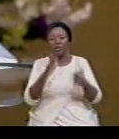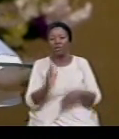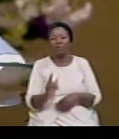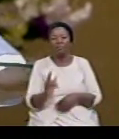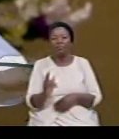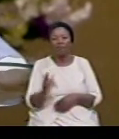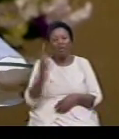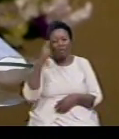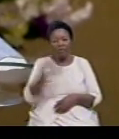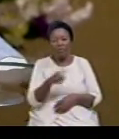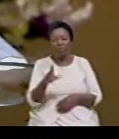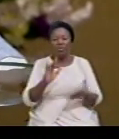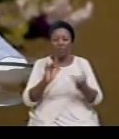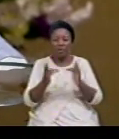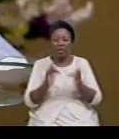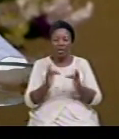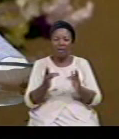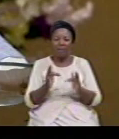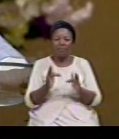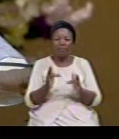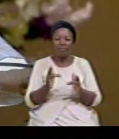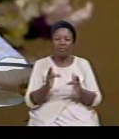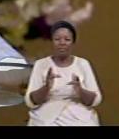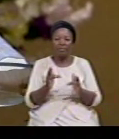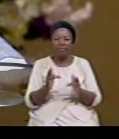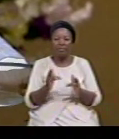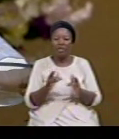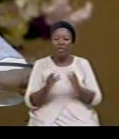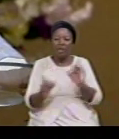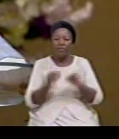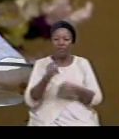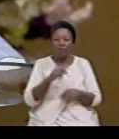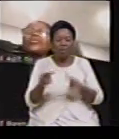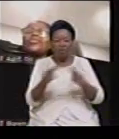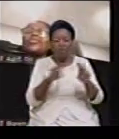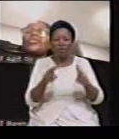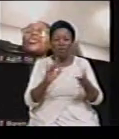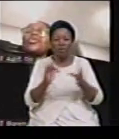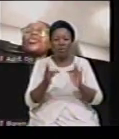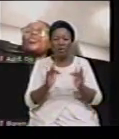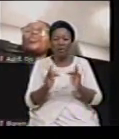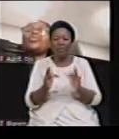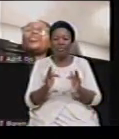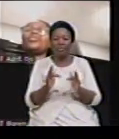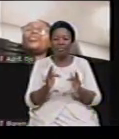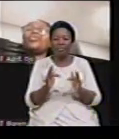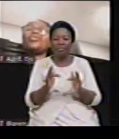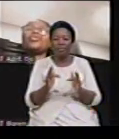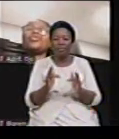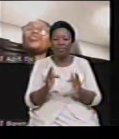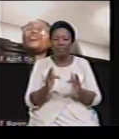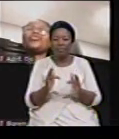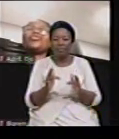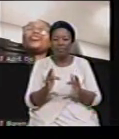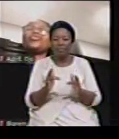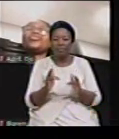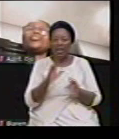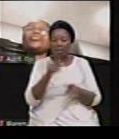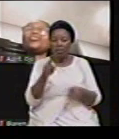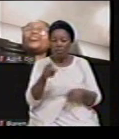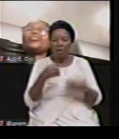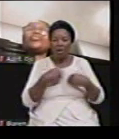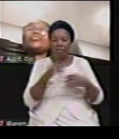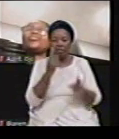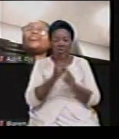For those online, if you are watching online and you gave your life to